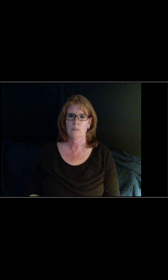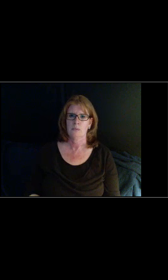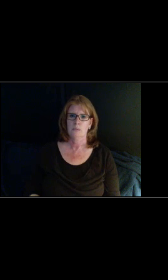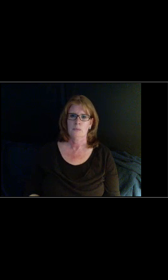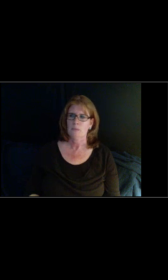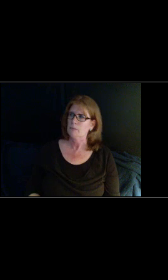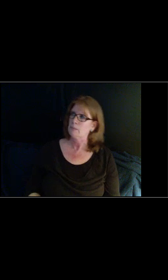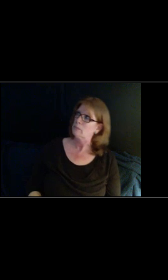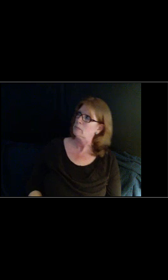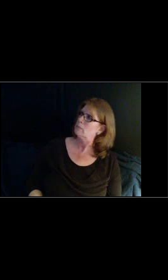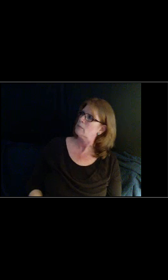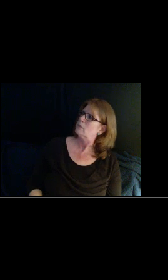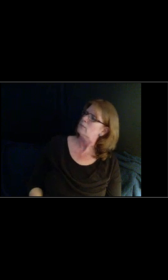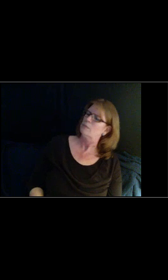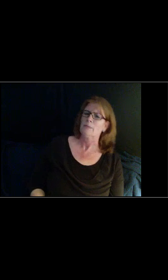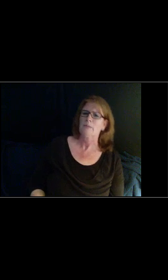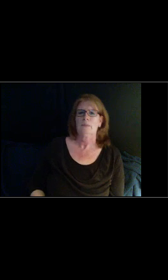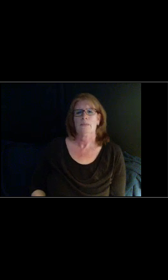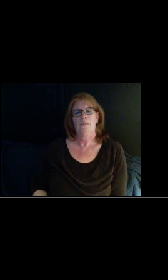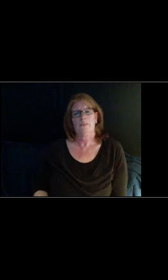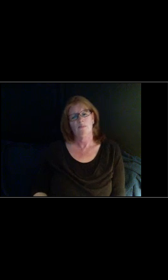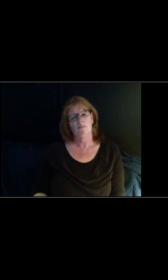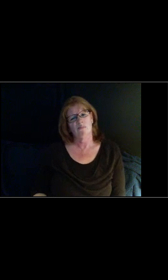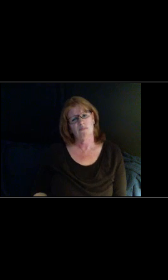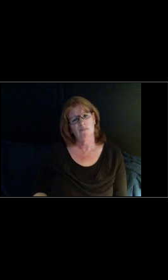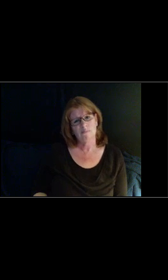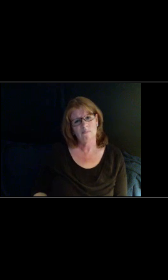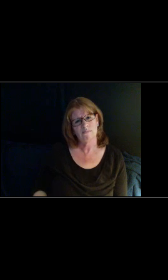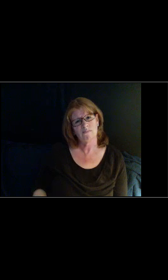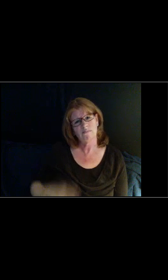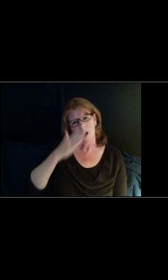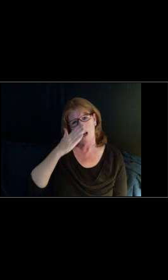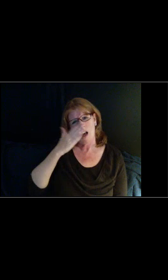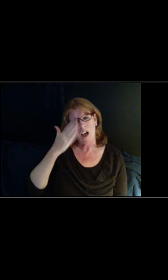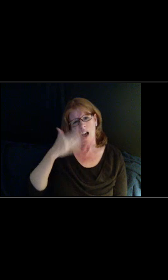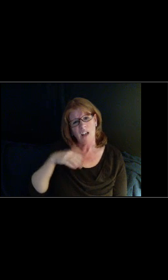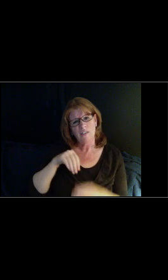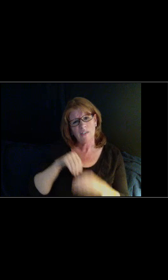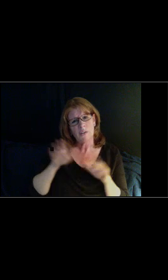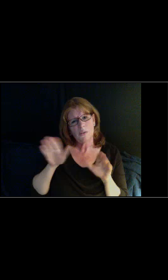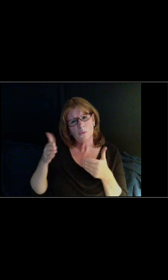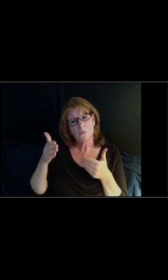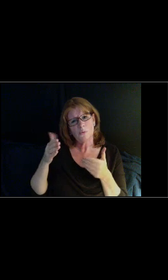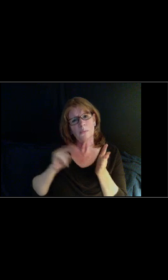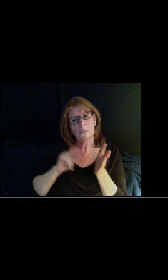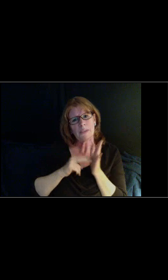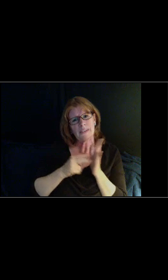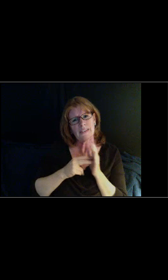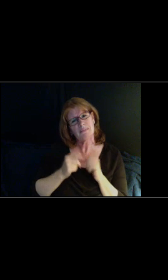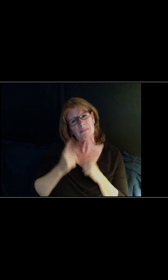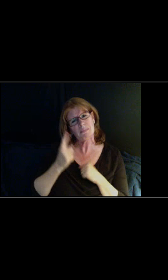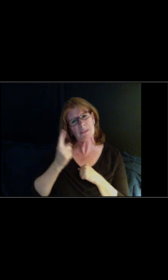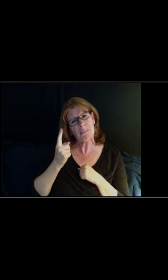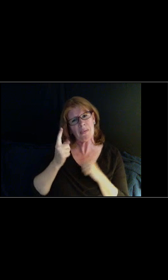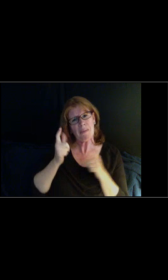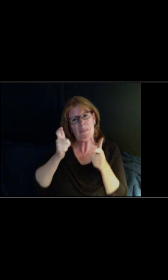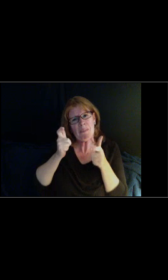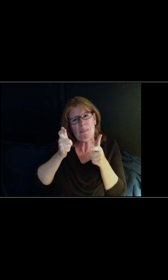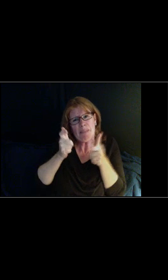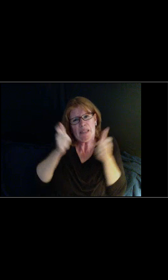So let's focus on the elephant in the room. If you look at my slide, he's standing there.